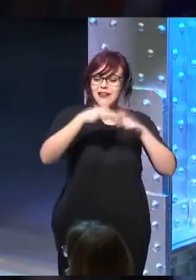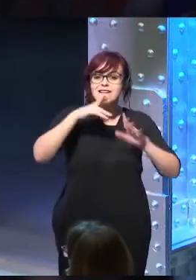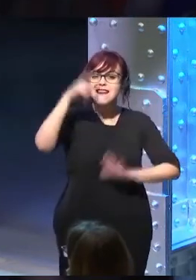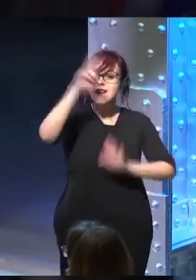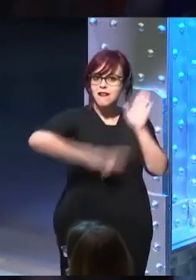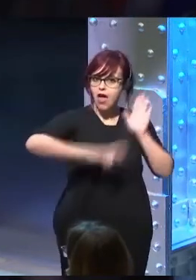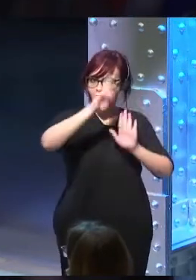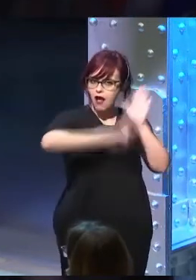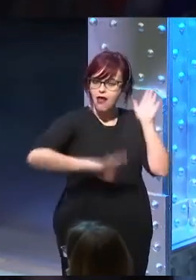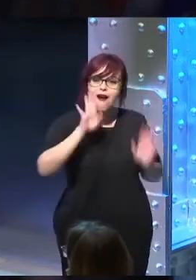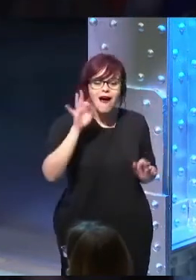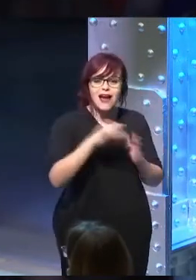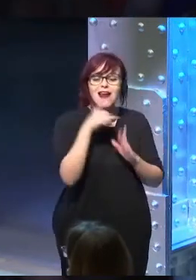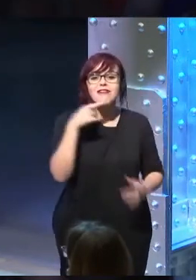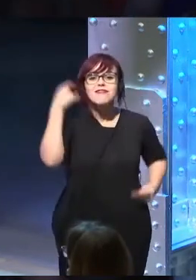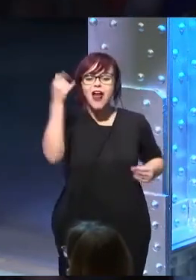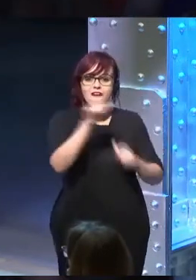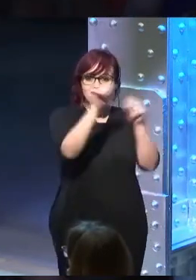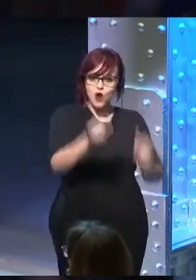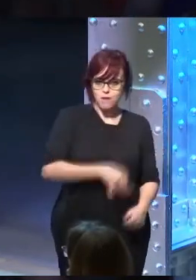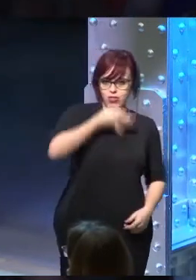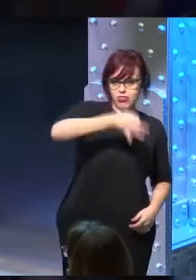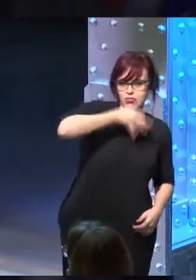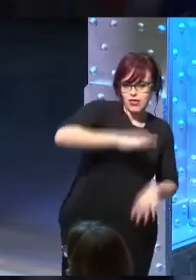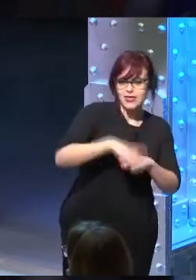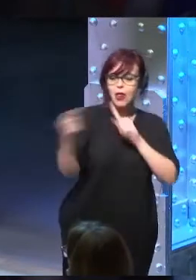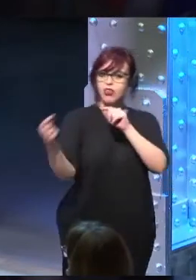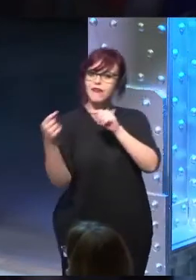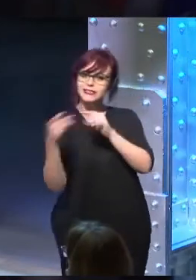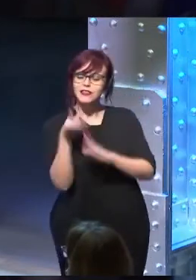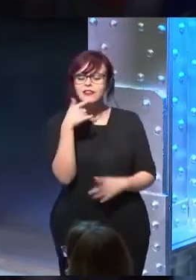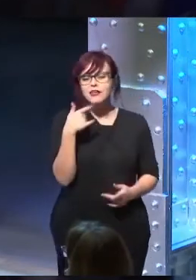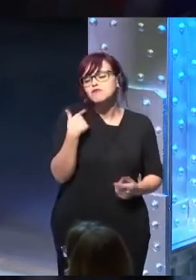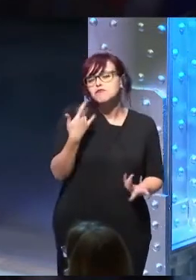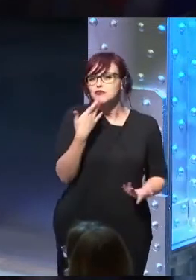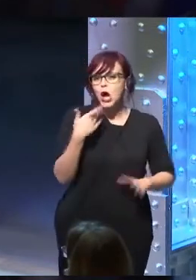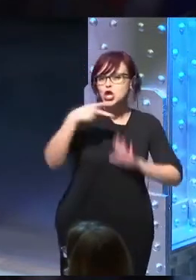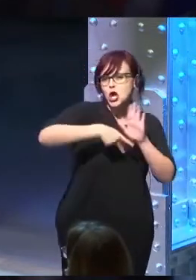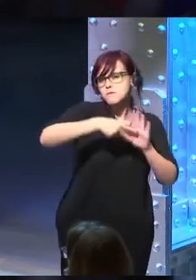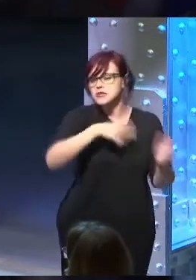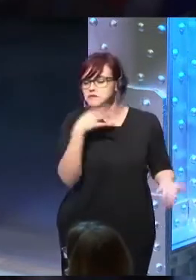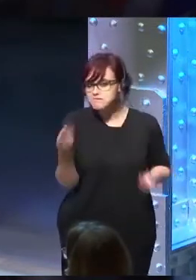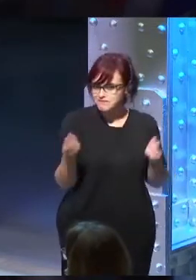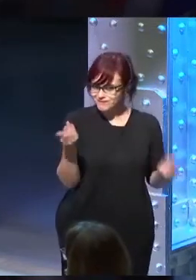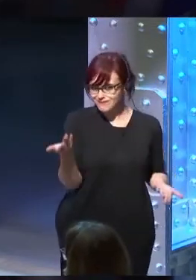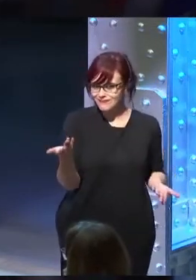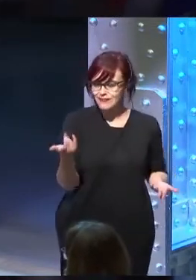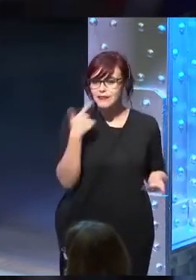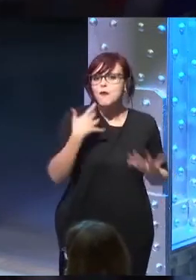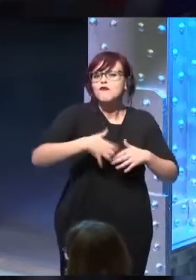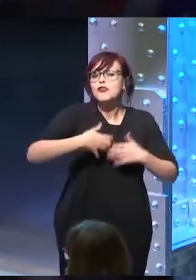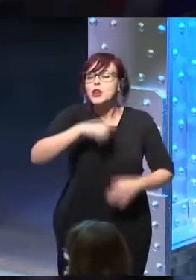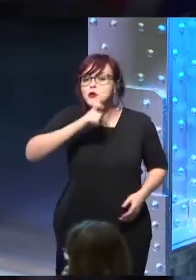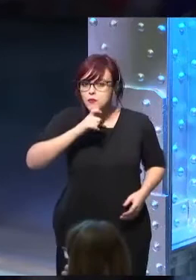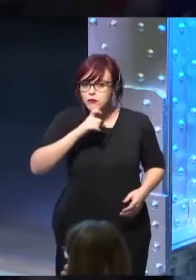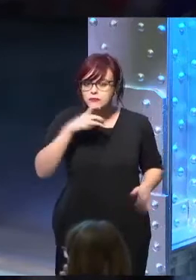how our rhetoric and our discussion operate. Now, I don't mean by that the old standby, which you often